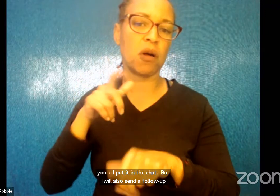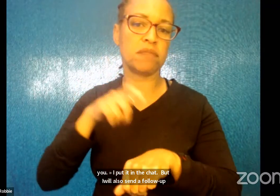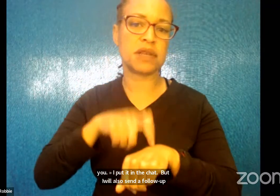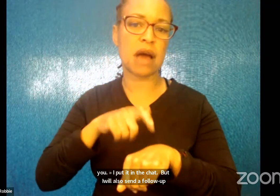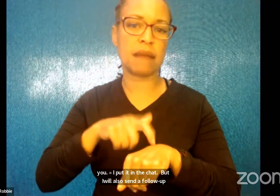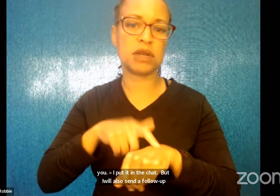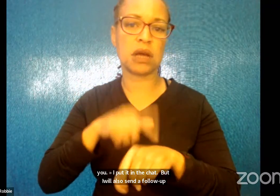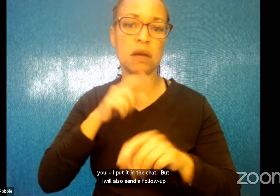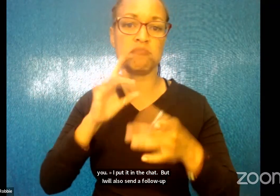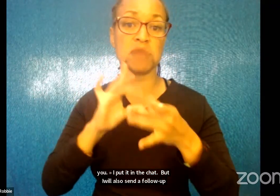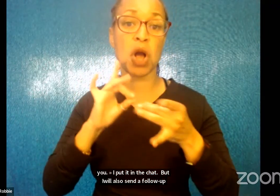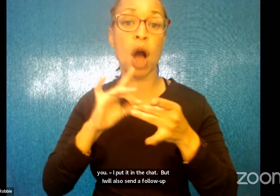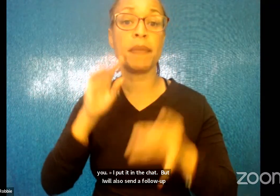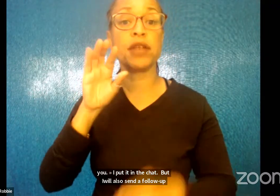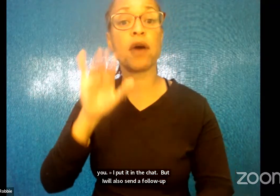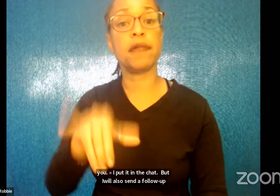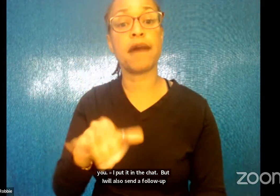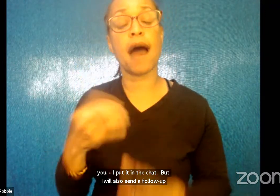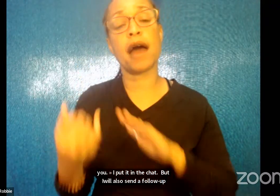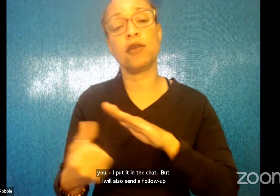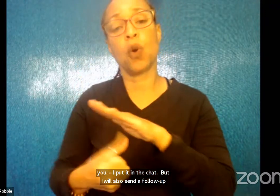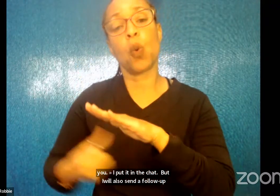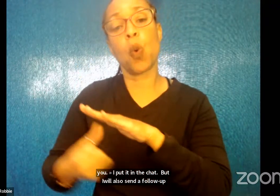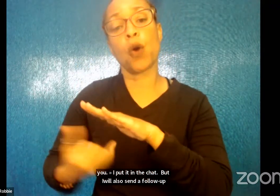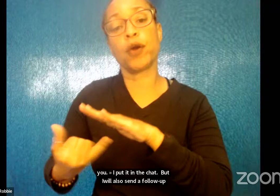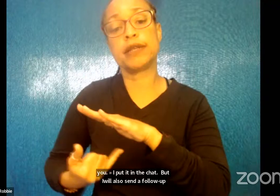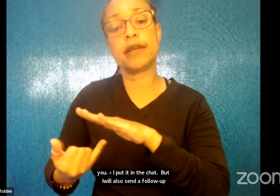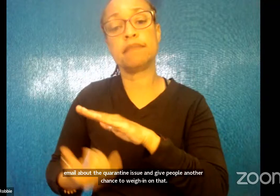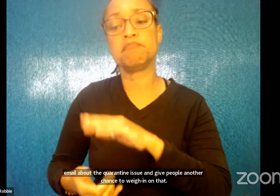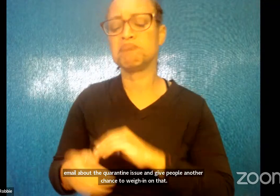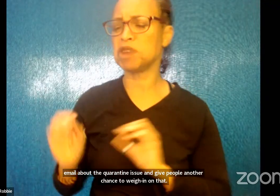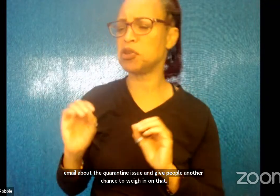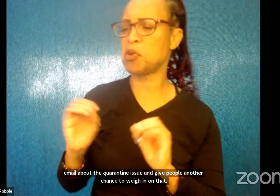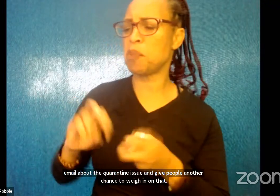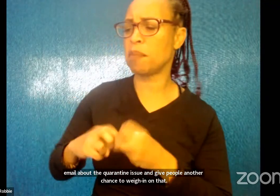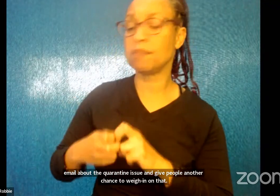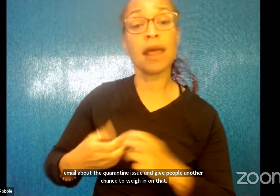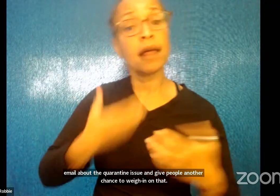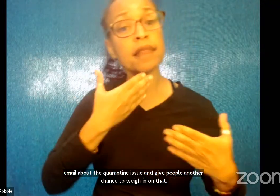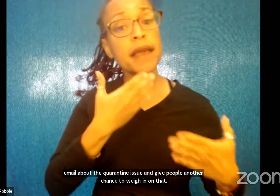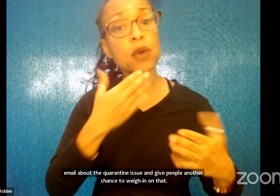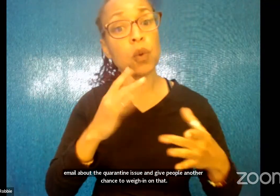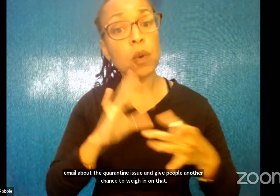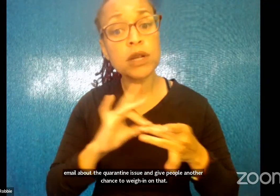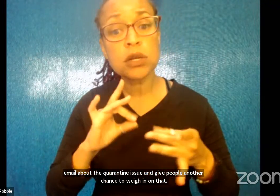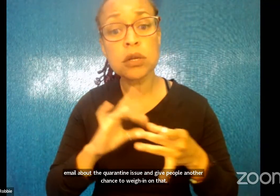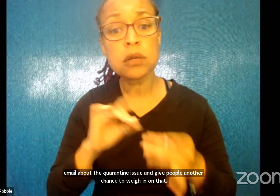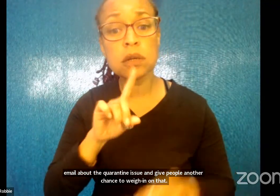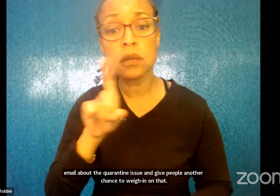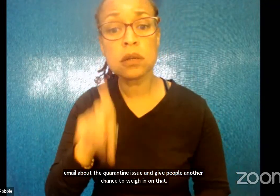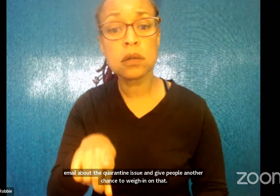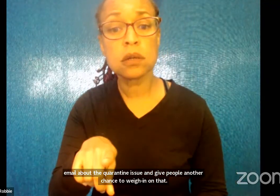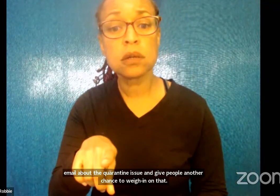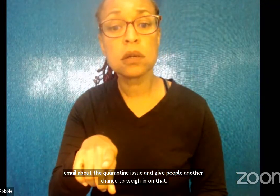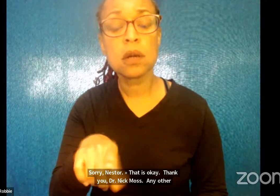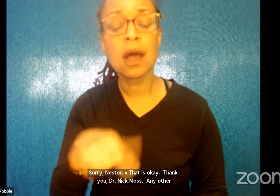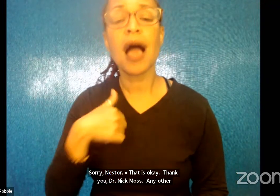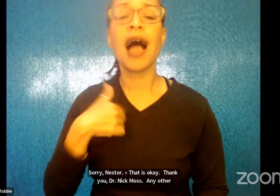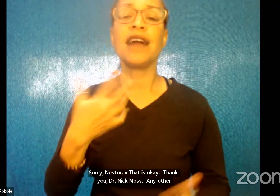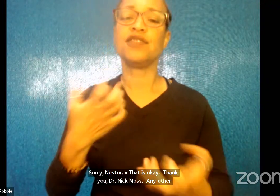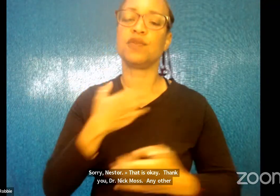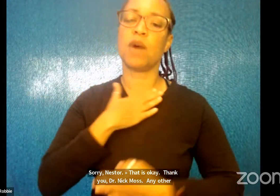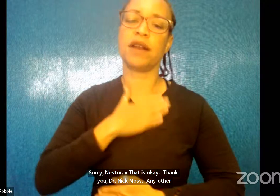Nestor. No, it's okay. Thank you, Dr. Moss. Any other questions, comments? Yeah, I wanted to just appreciate Dr.